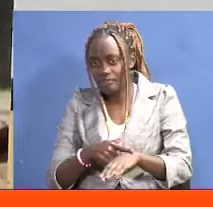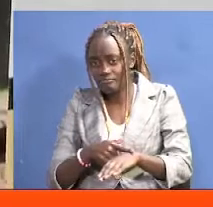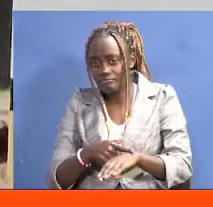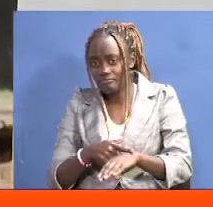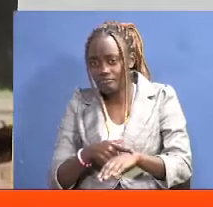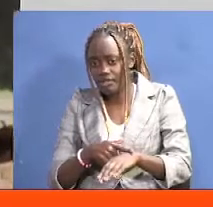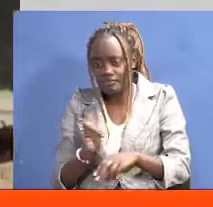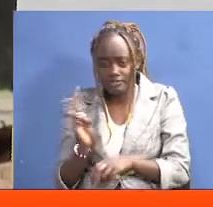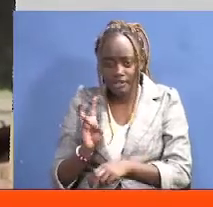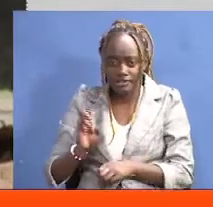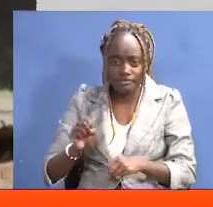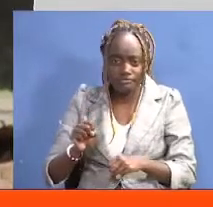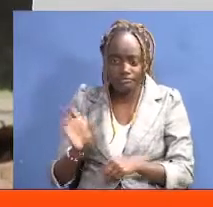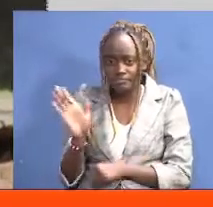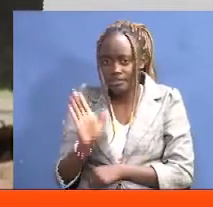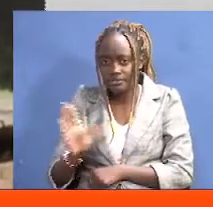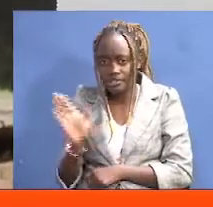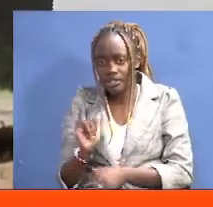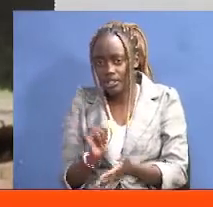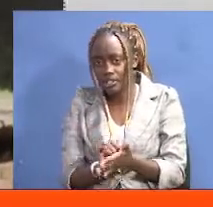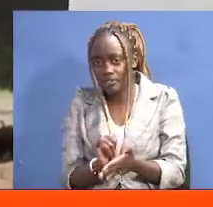drivers, we have dealt with them.